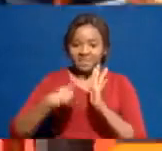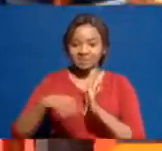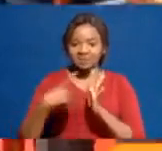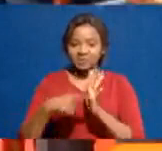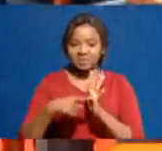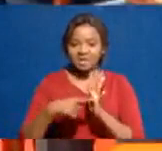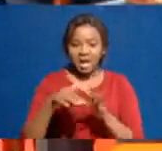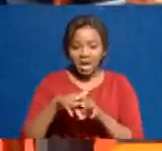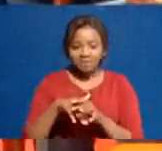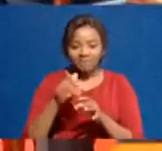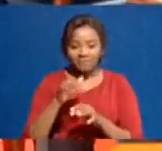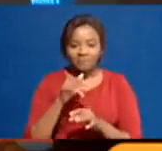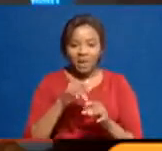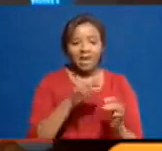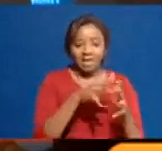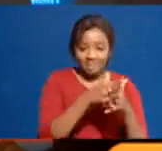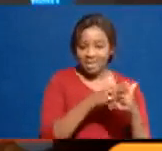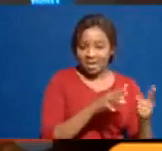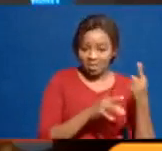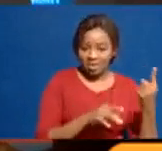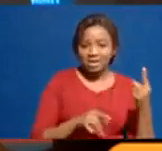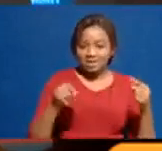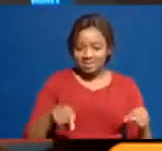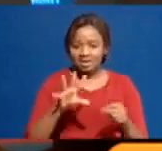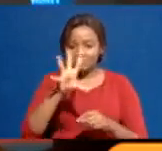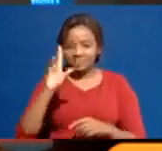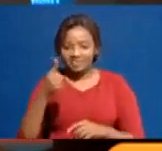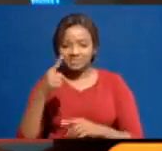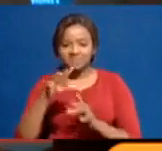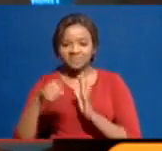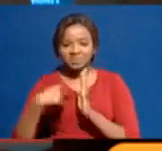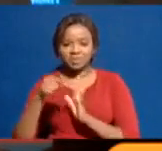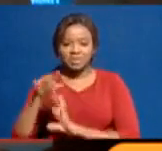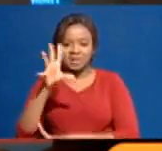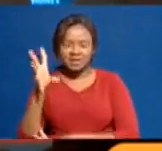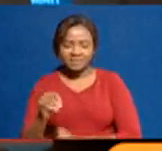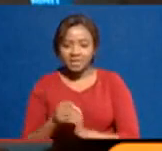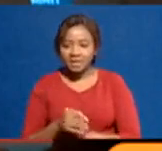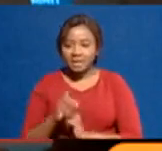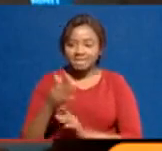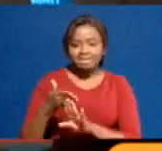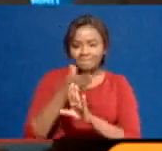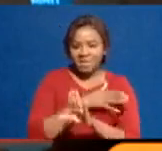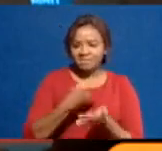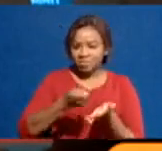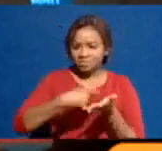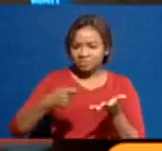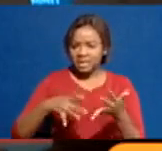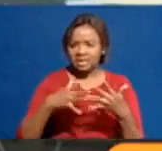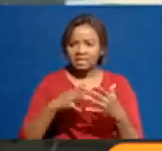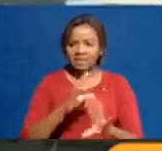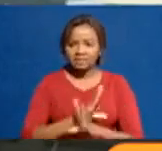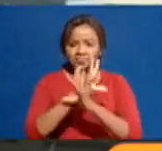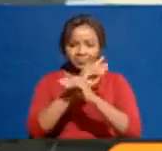States. Shannon Cleaner, Moderna's chief legal officer and corporate secretary, signed the deal virtually from the U.S. on behalf of the